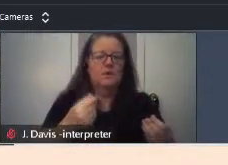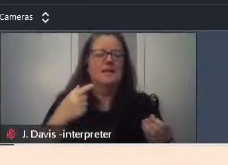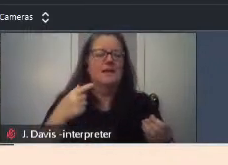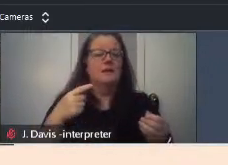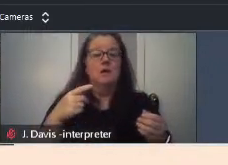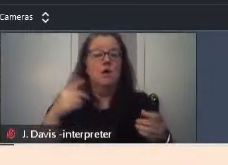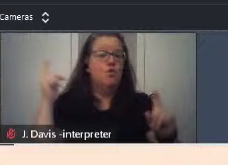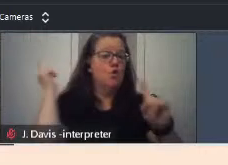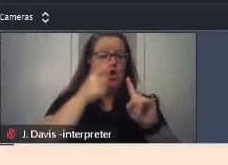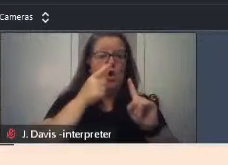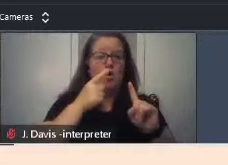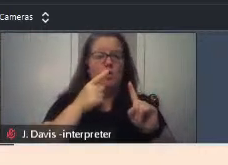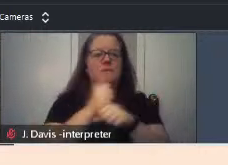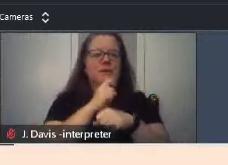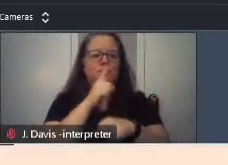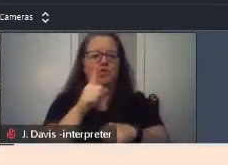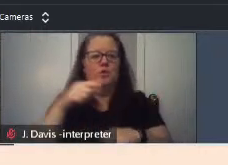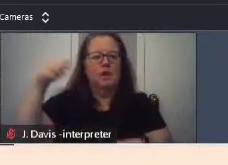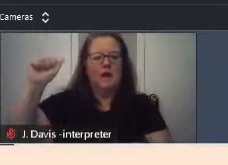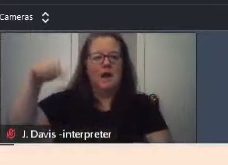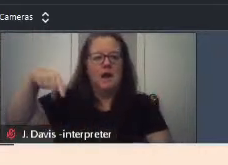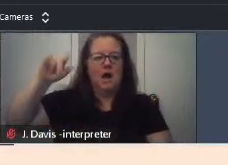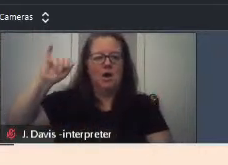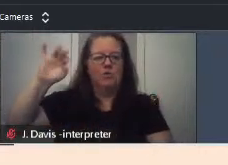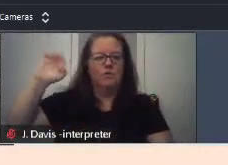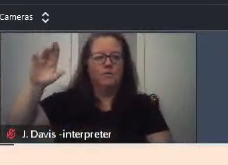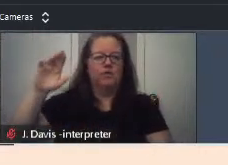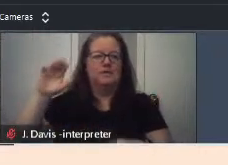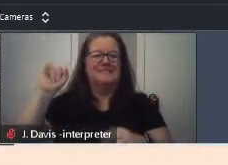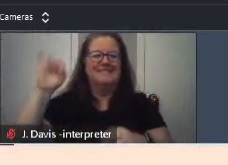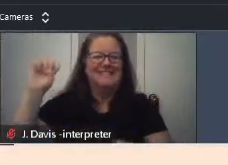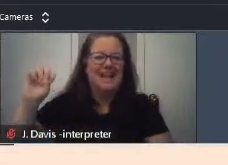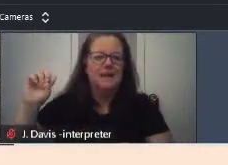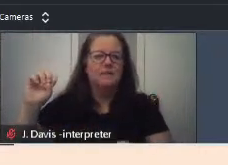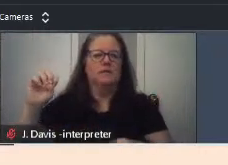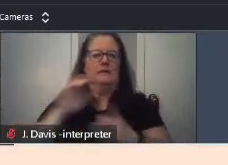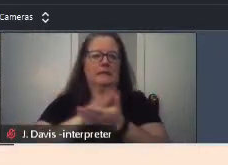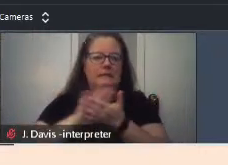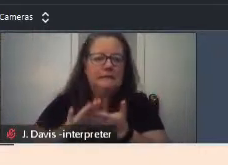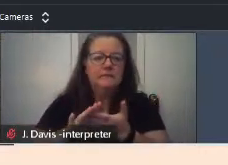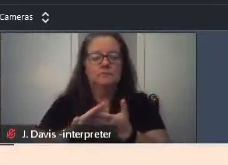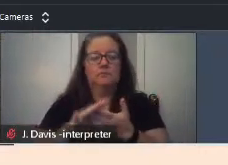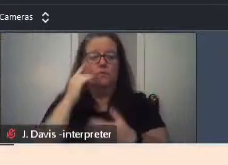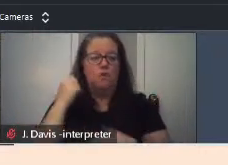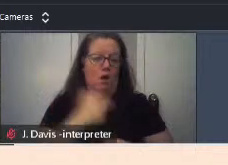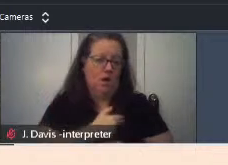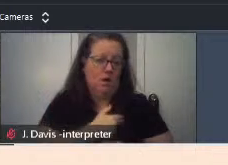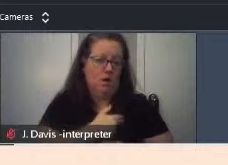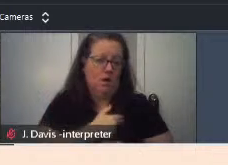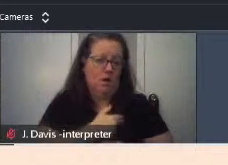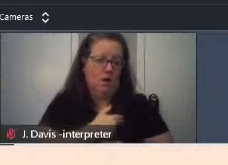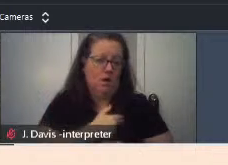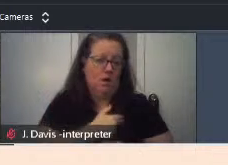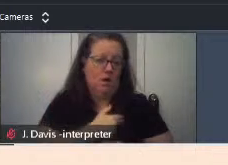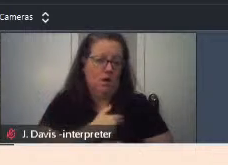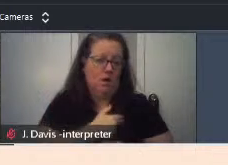ensure the aquifer stays safe and no one does anything to impact it. So that's a great work with, and Quentin